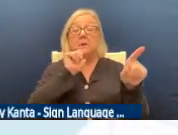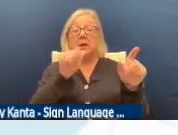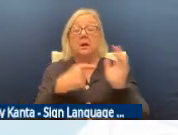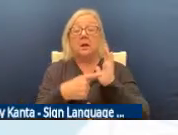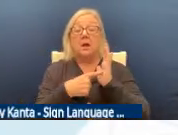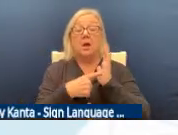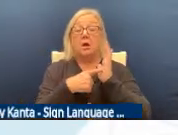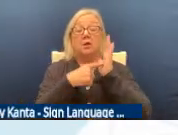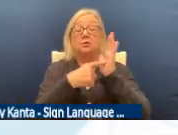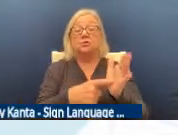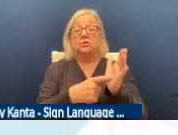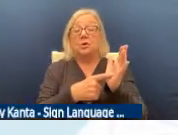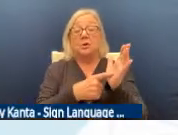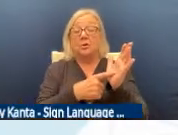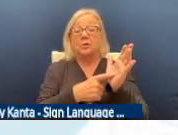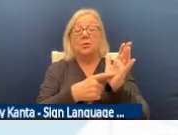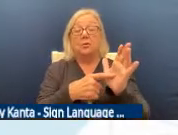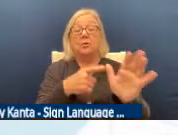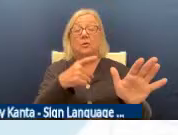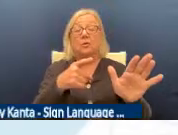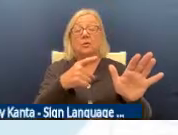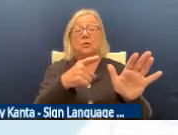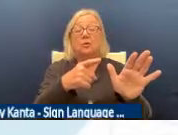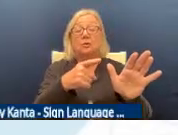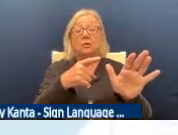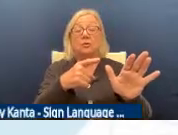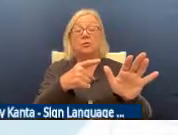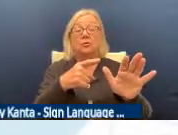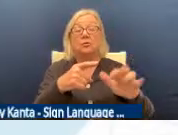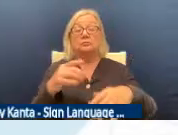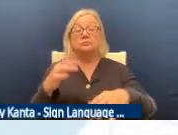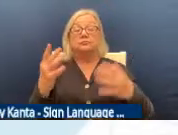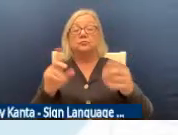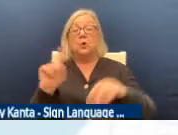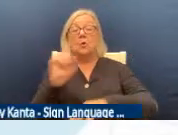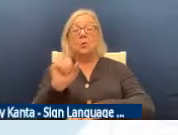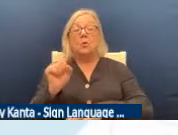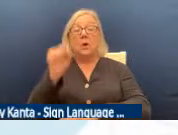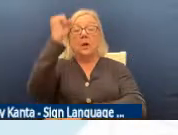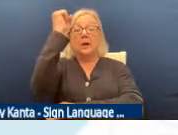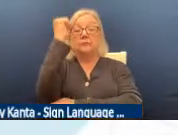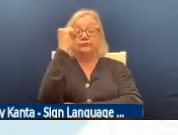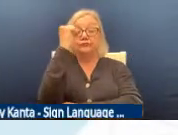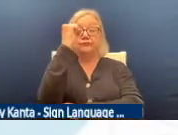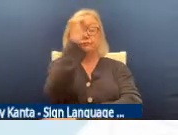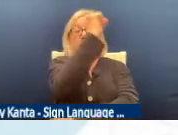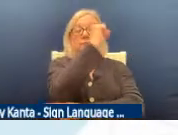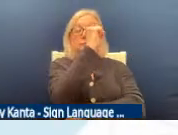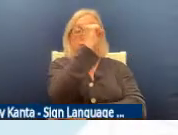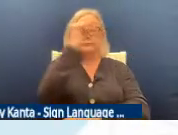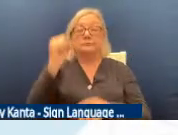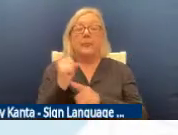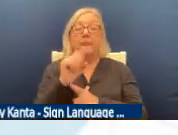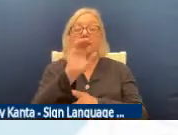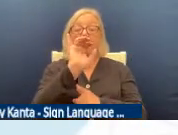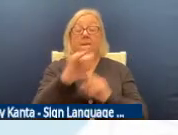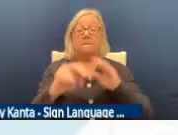back to moving traffic onto it. That would be a follow-on approach project. But this bridge